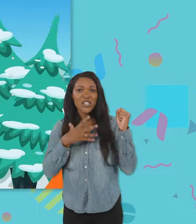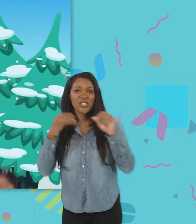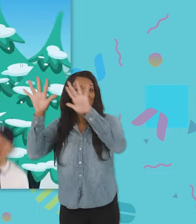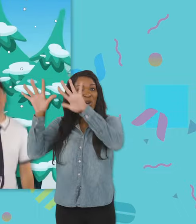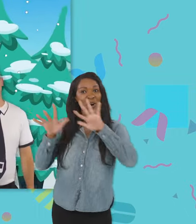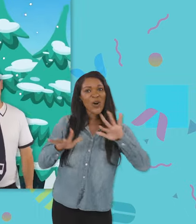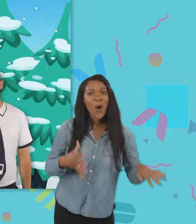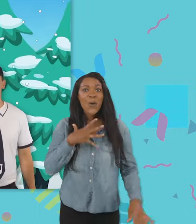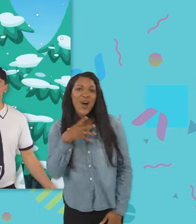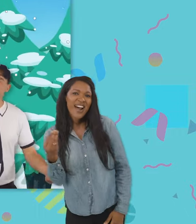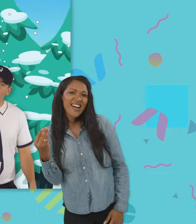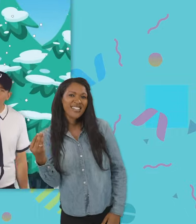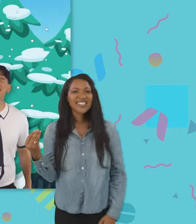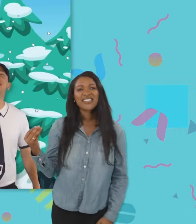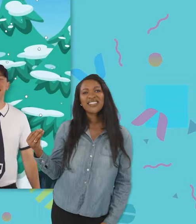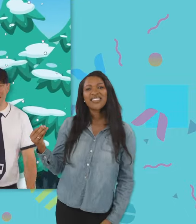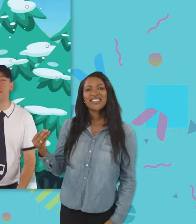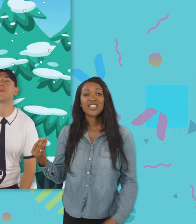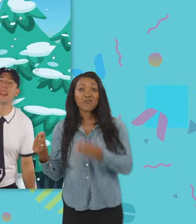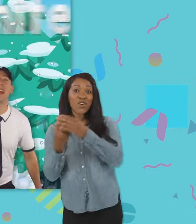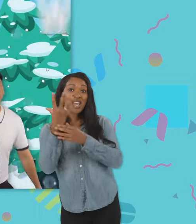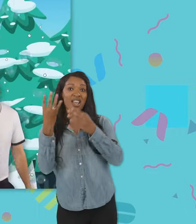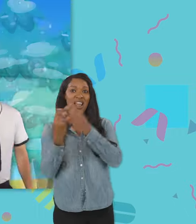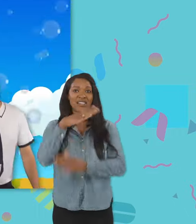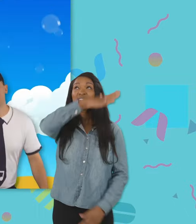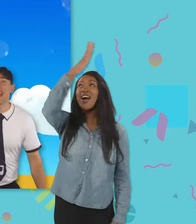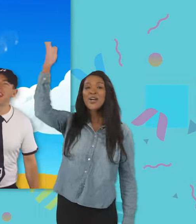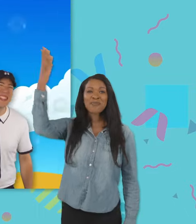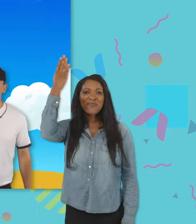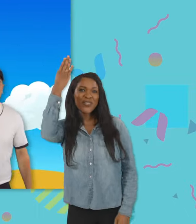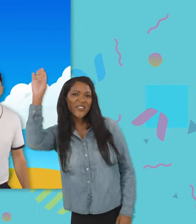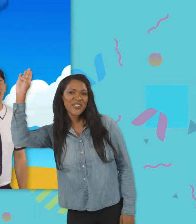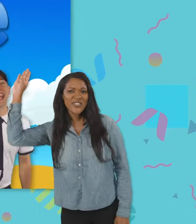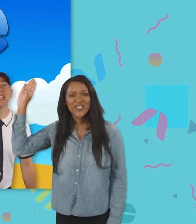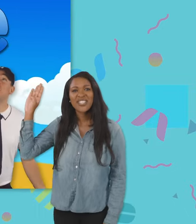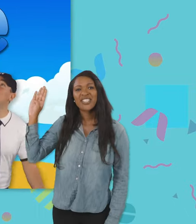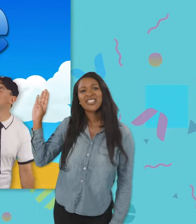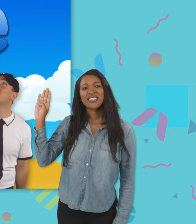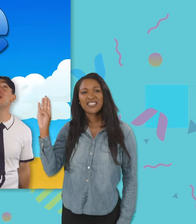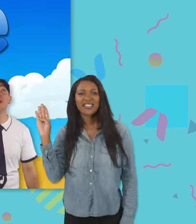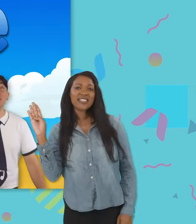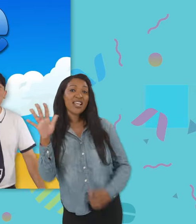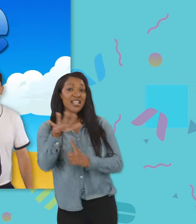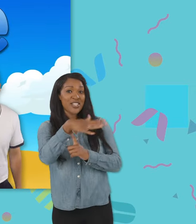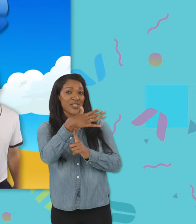In winter the snow is white, in spring the sky is